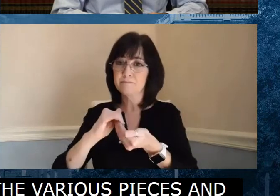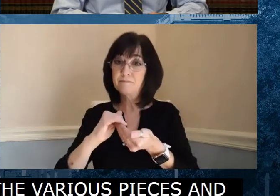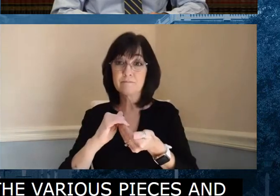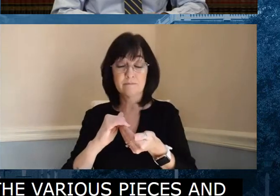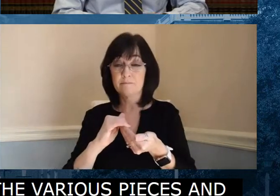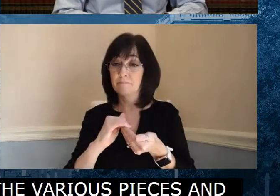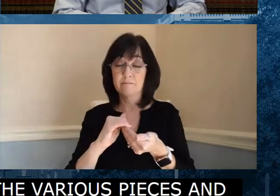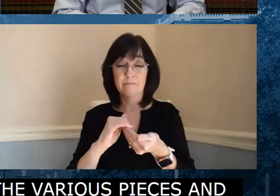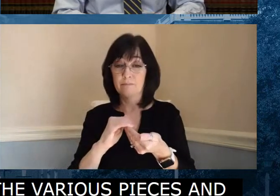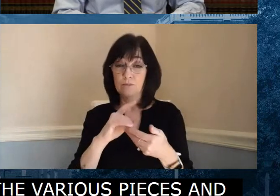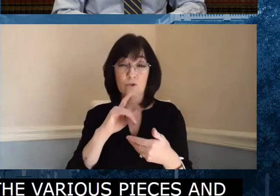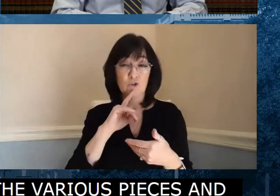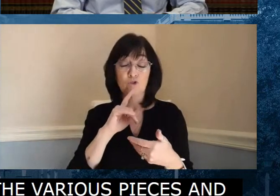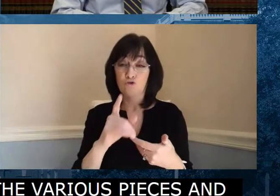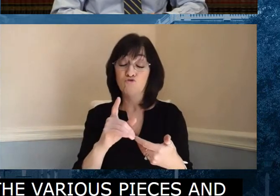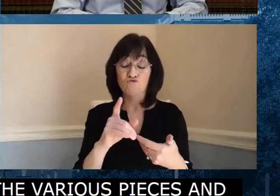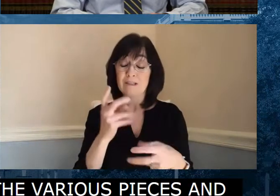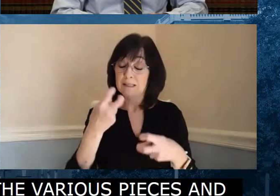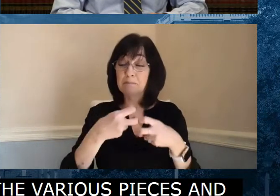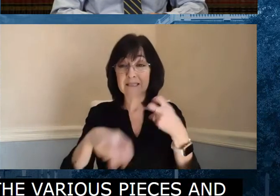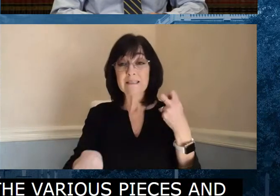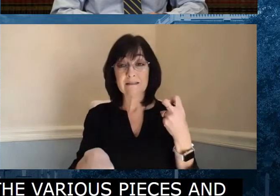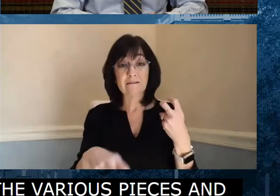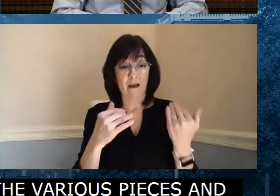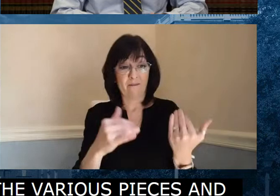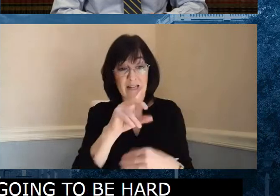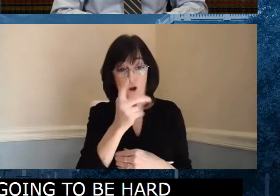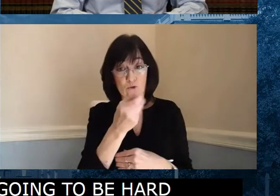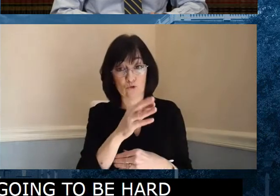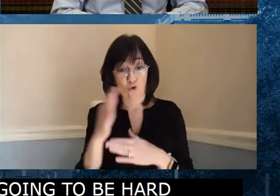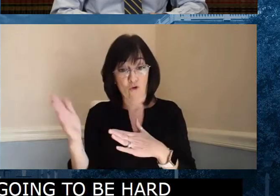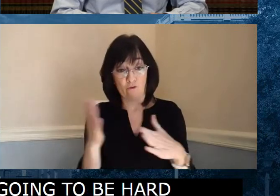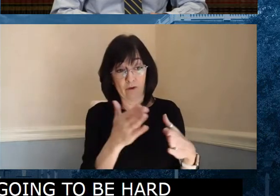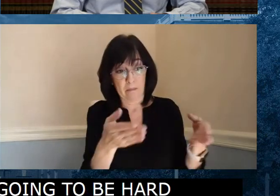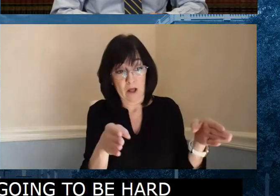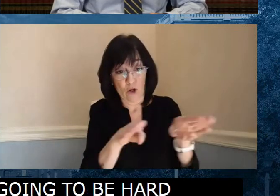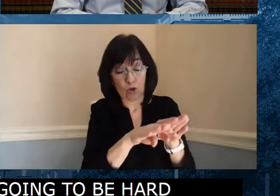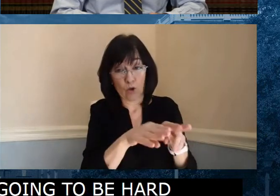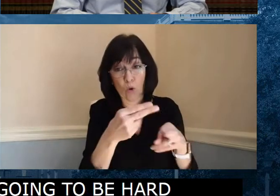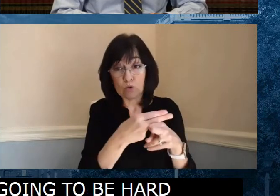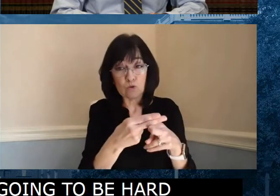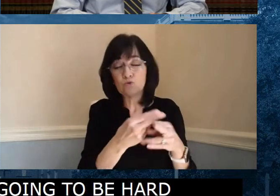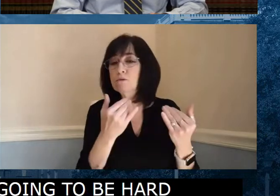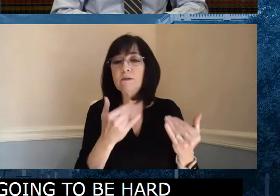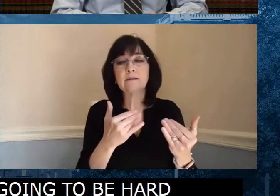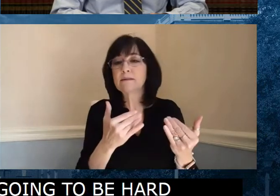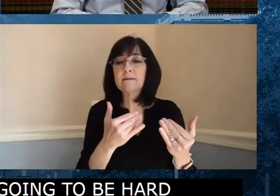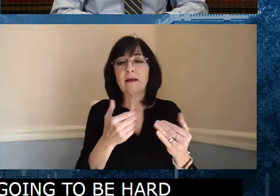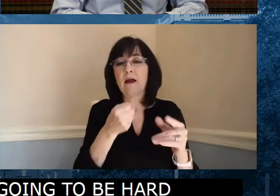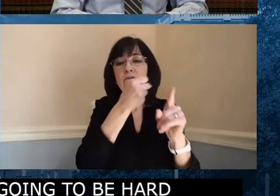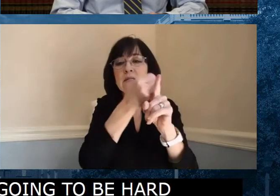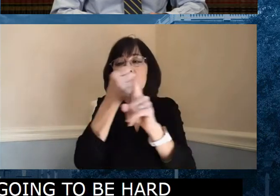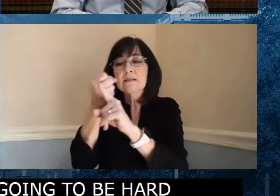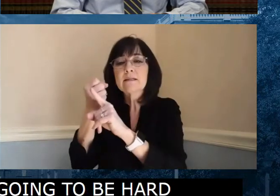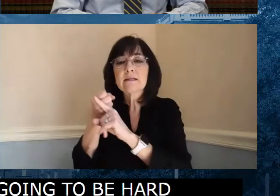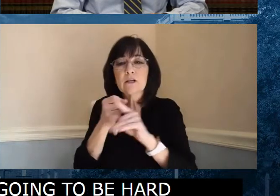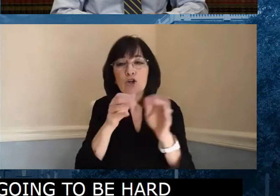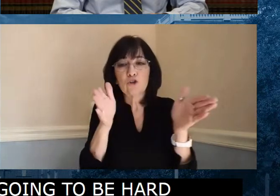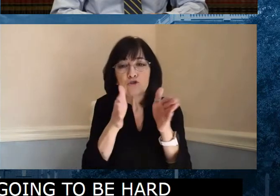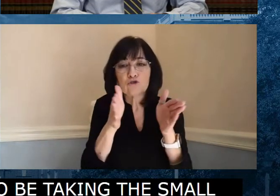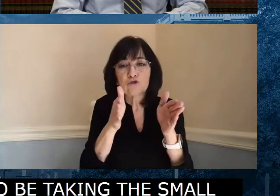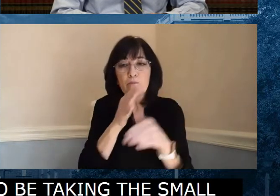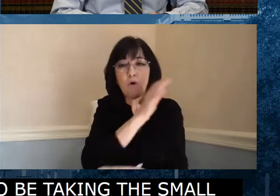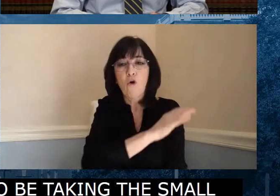it. We'll be taking the clinics, smaller clinics, closer to where folks live in Newcastle County, City of Wilmington, Kent